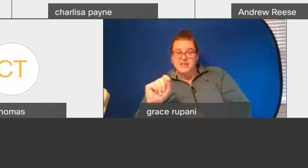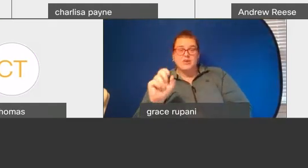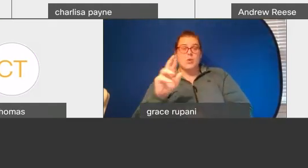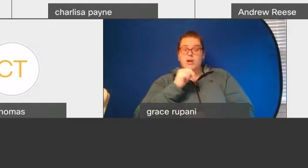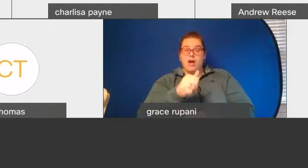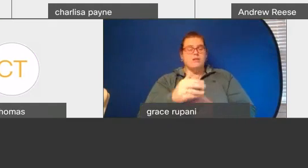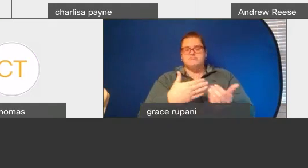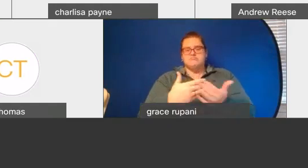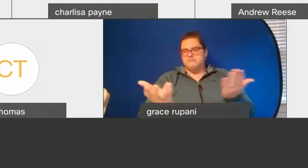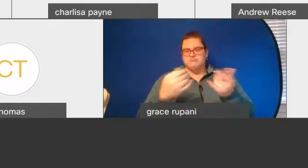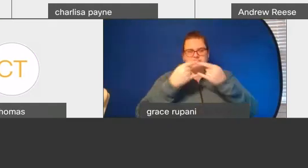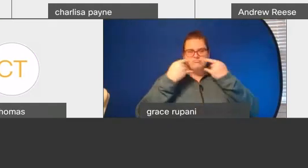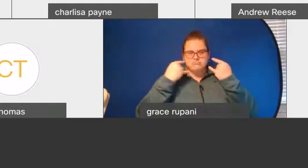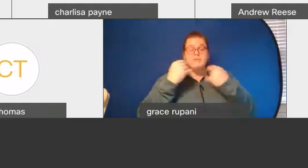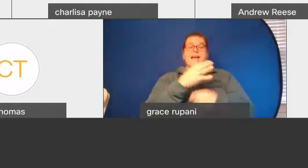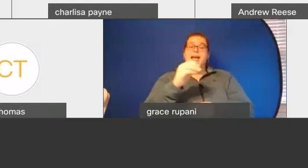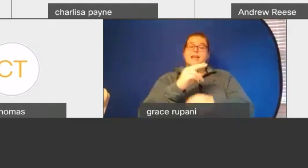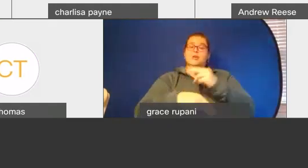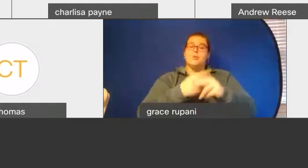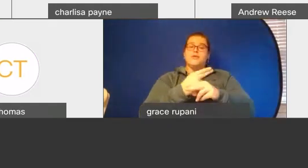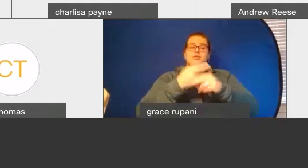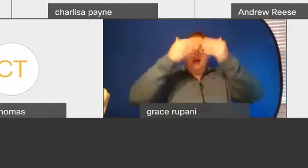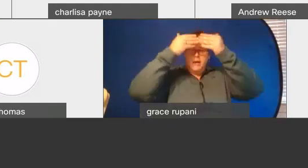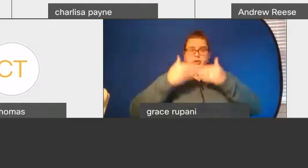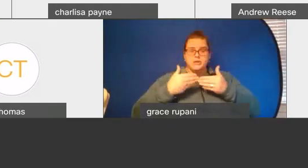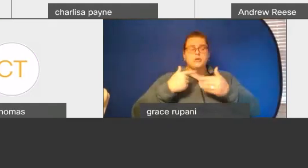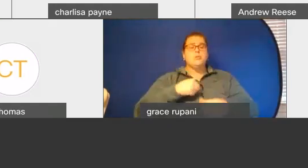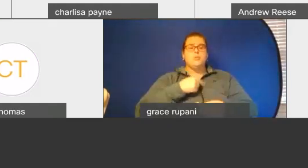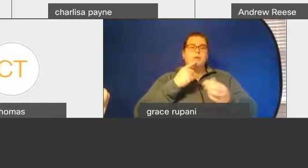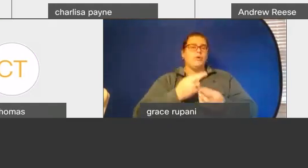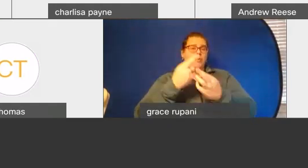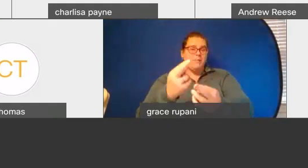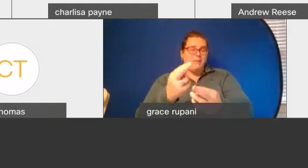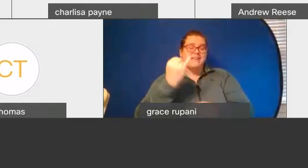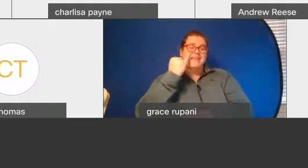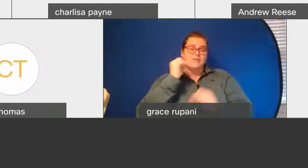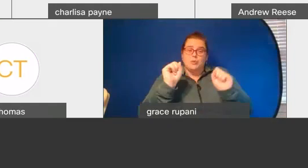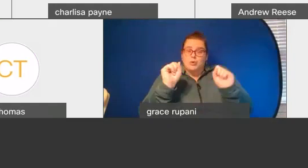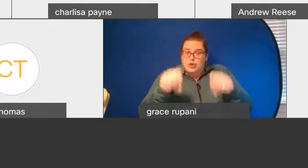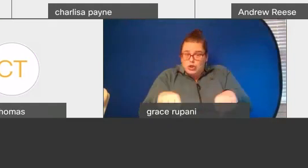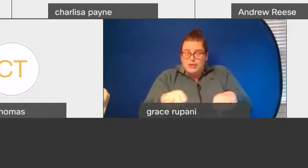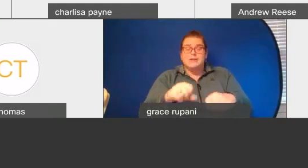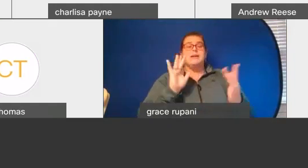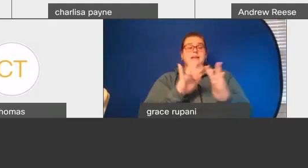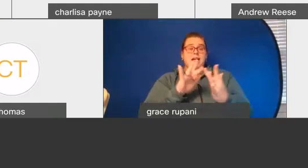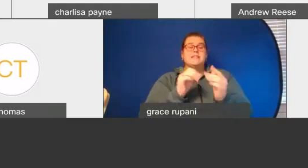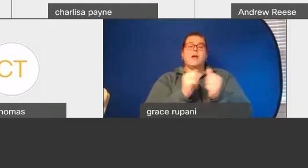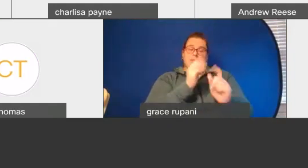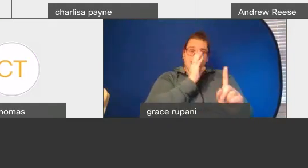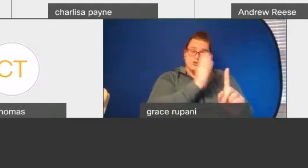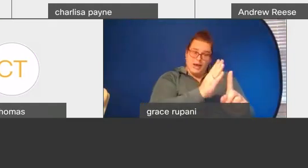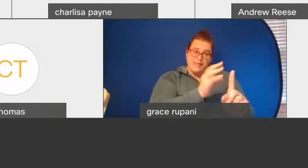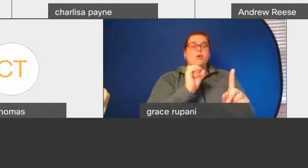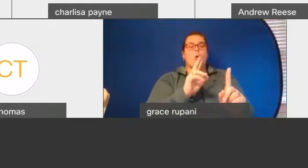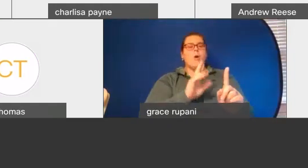universal eye protection, we would say that you are going to do that if you can come in contact with direct or indirect, right? So as